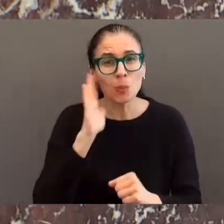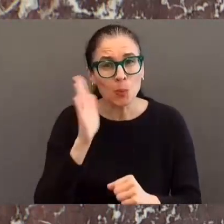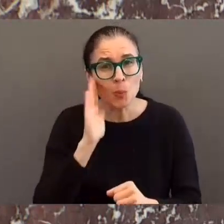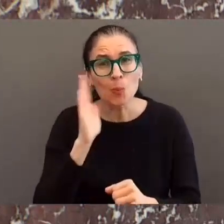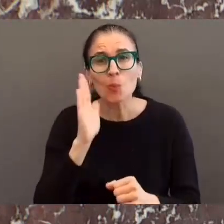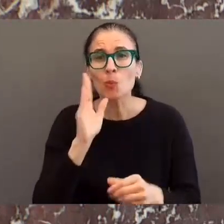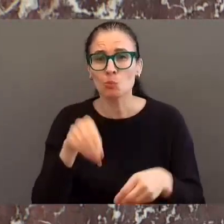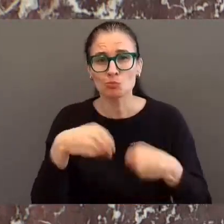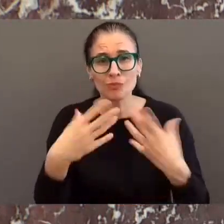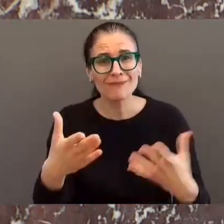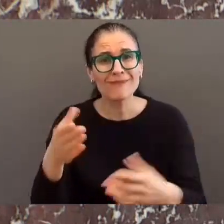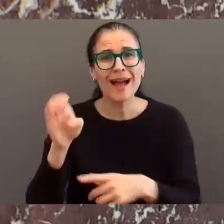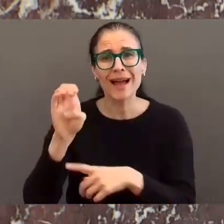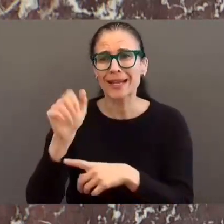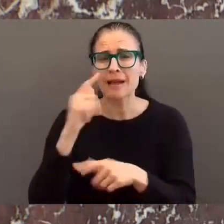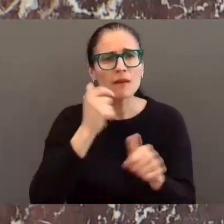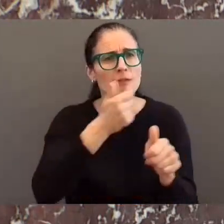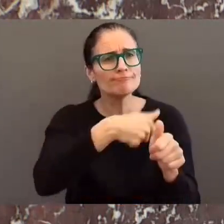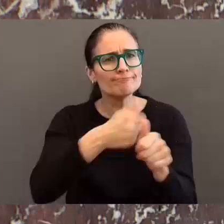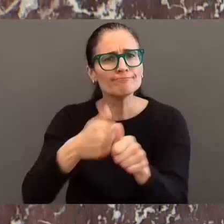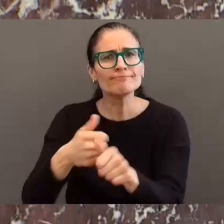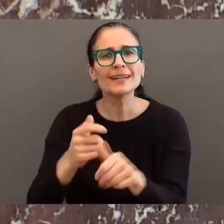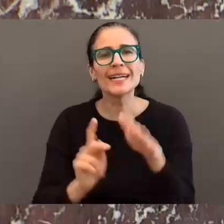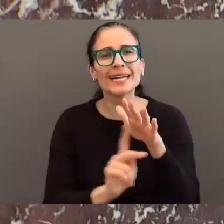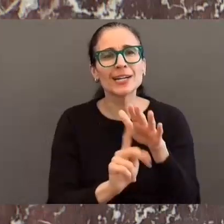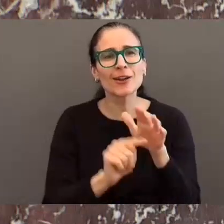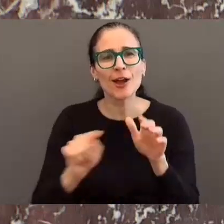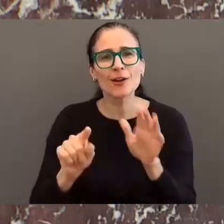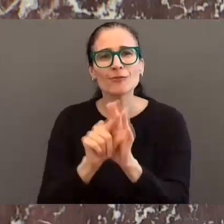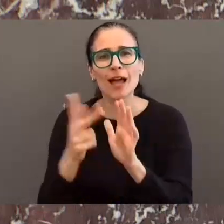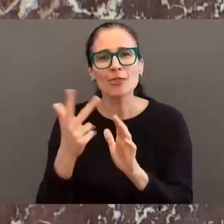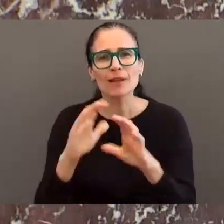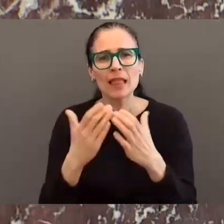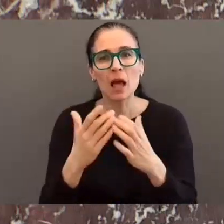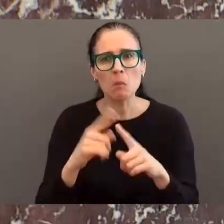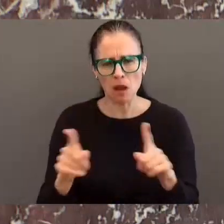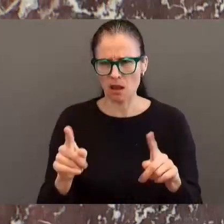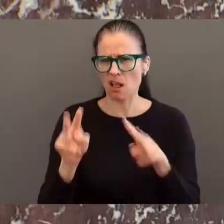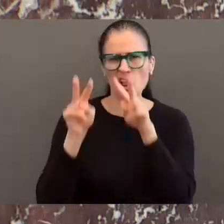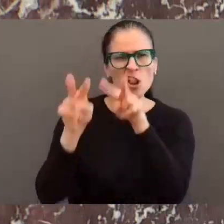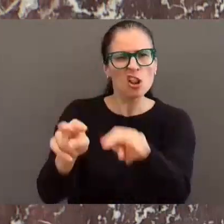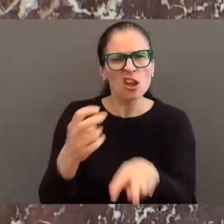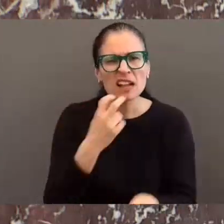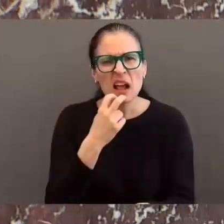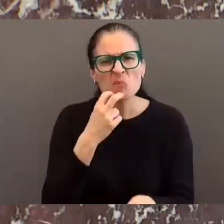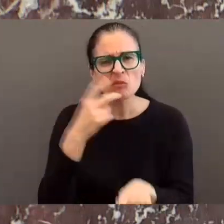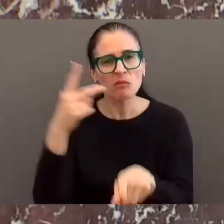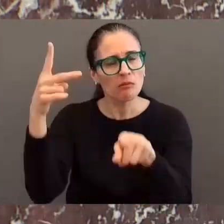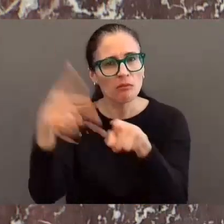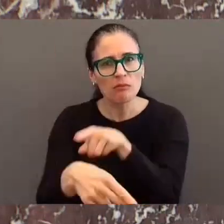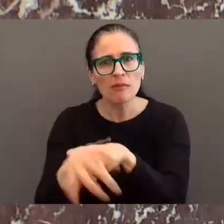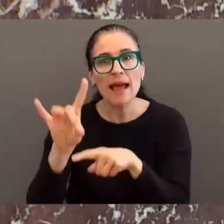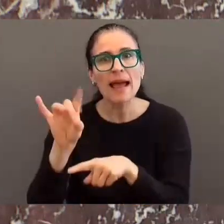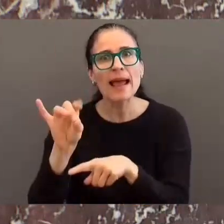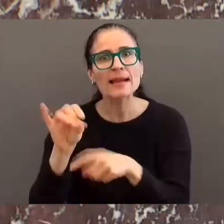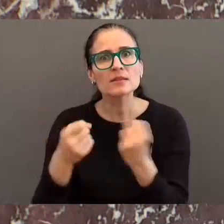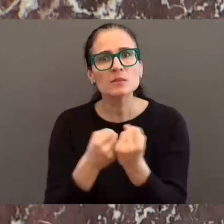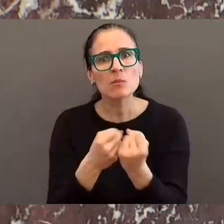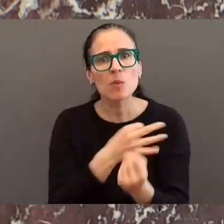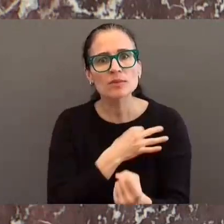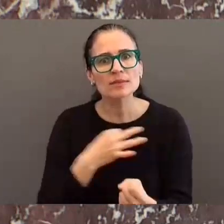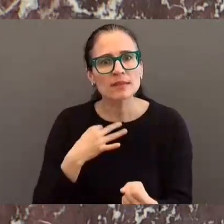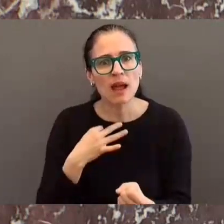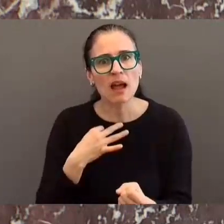had to cut 80 support staff positions this week, or last week, because of funding shortfalls from this